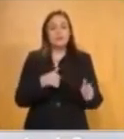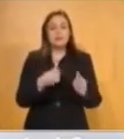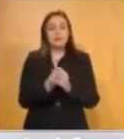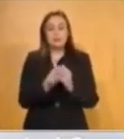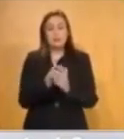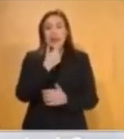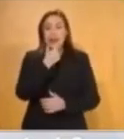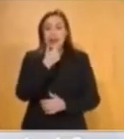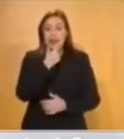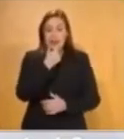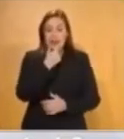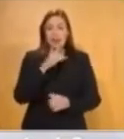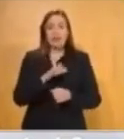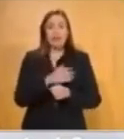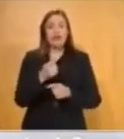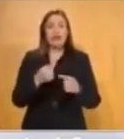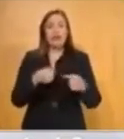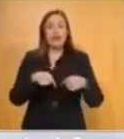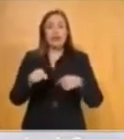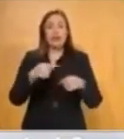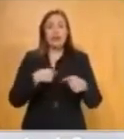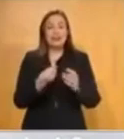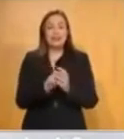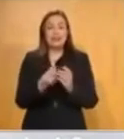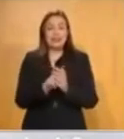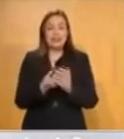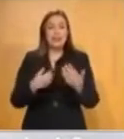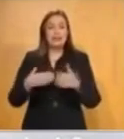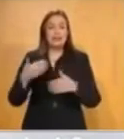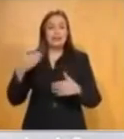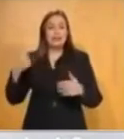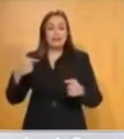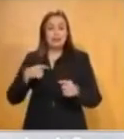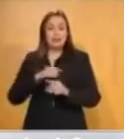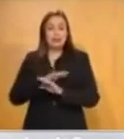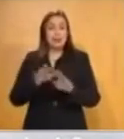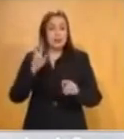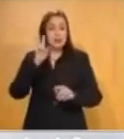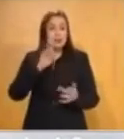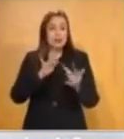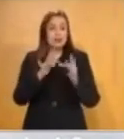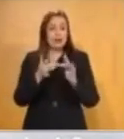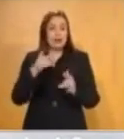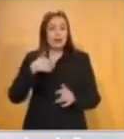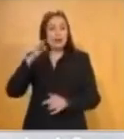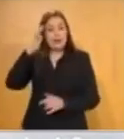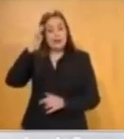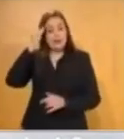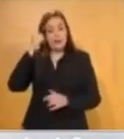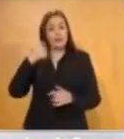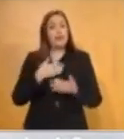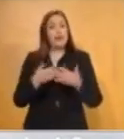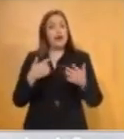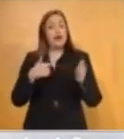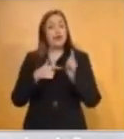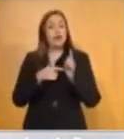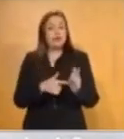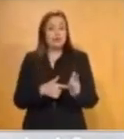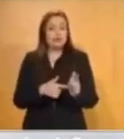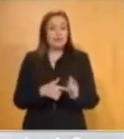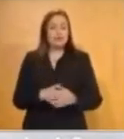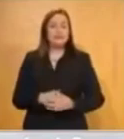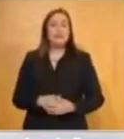were with the English class since a little while ago, but only on Facebook. Now we're going to continue. I'm explaining the